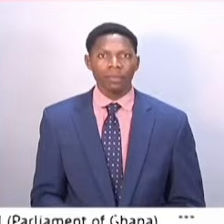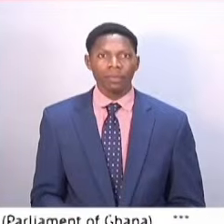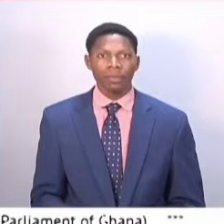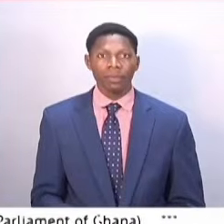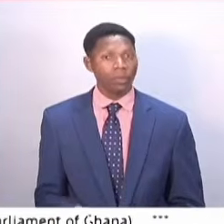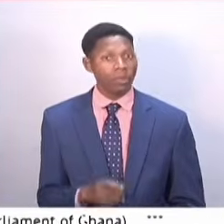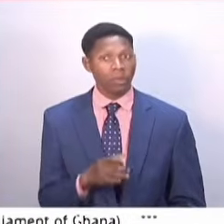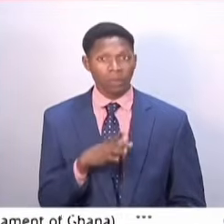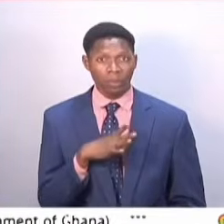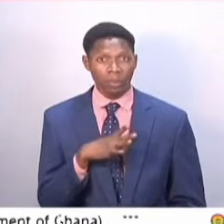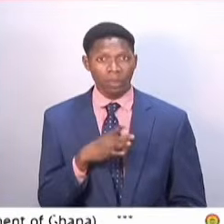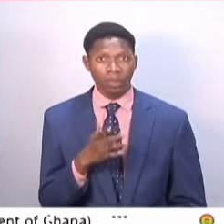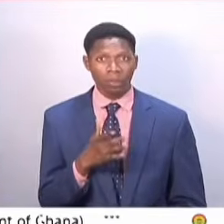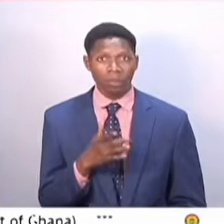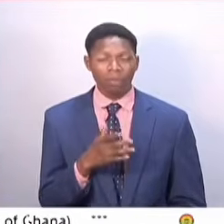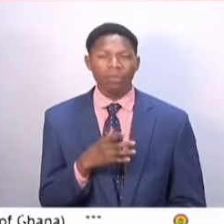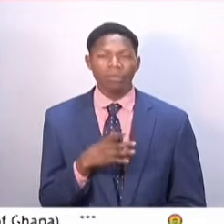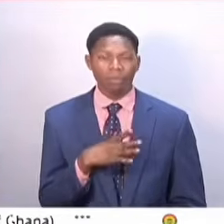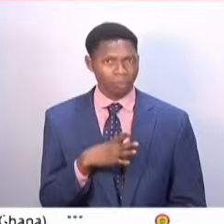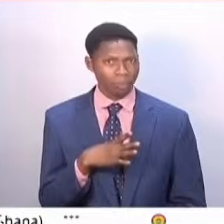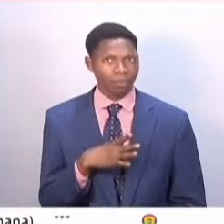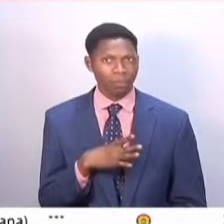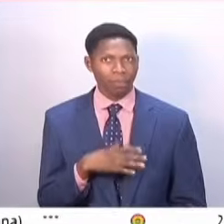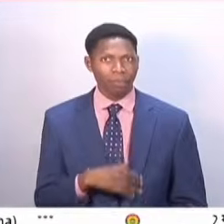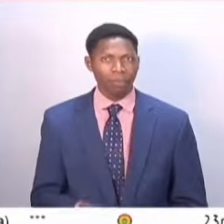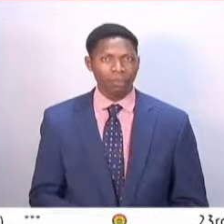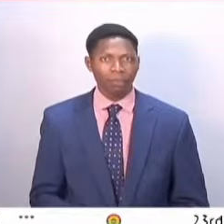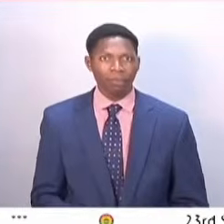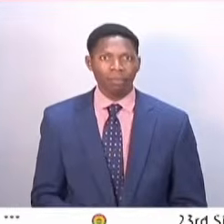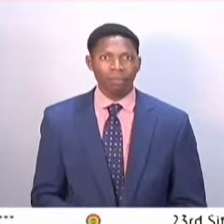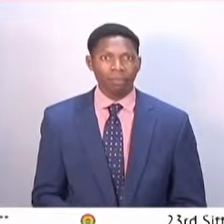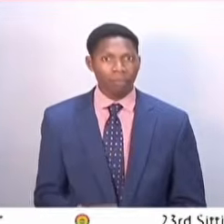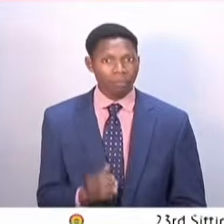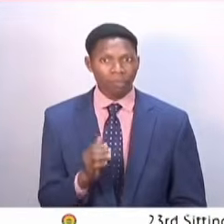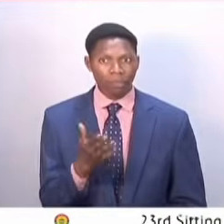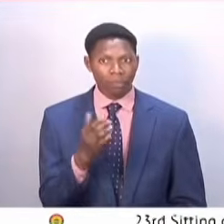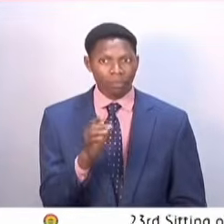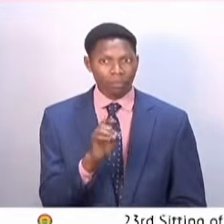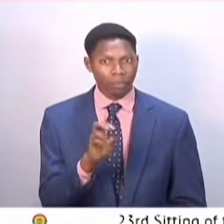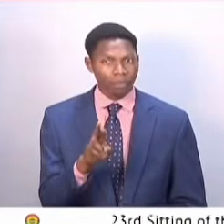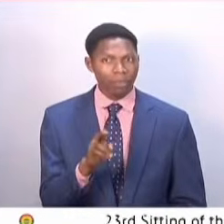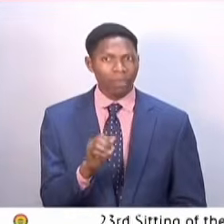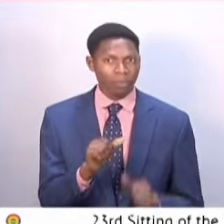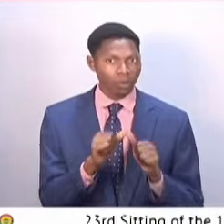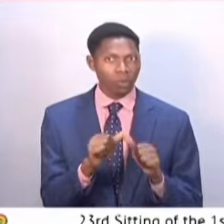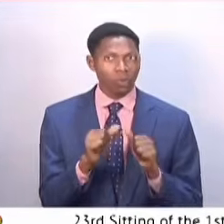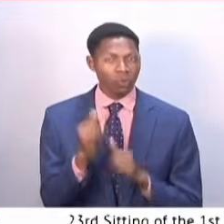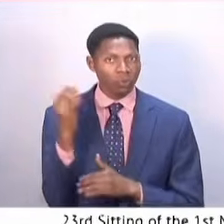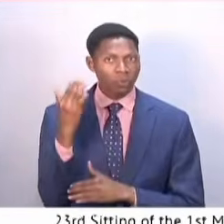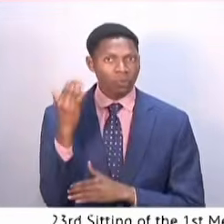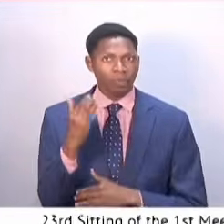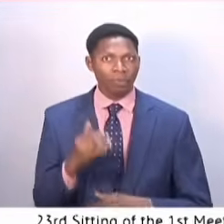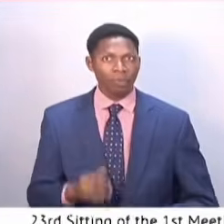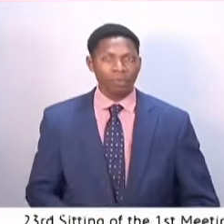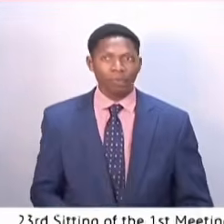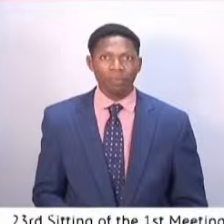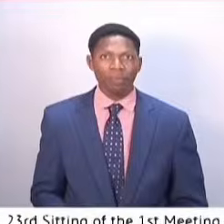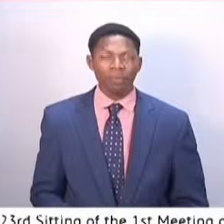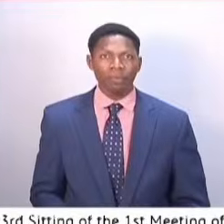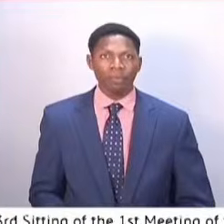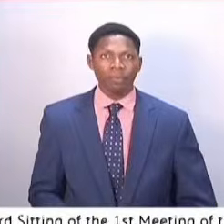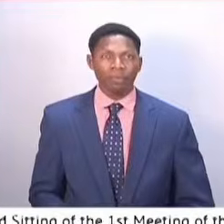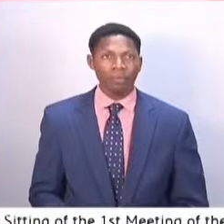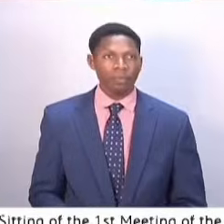Are you satisfied? Yes, Mr. Speaker, I'm okay, thank you. Doc, please proceed to deliver your statement. Thank you, Mr.